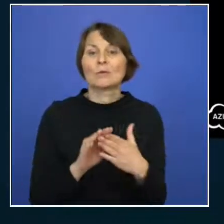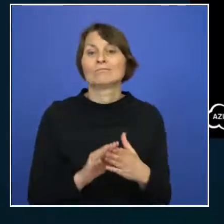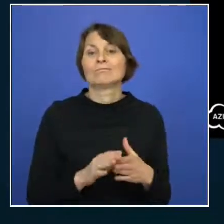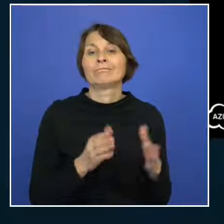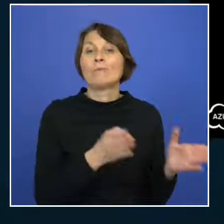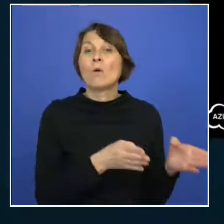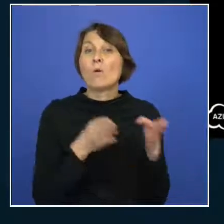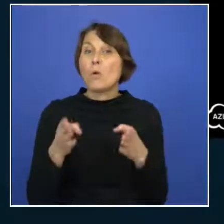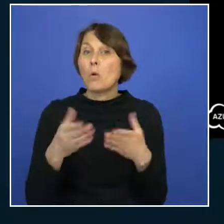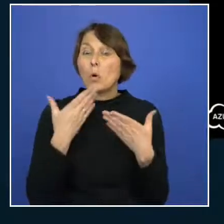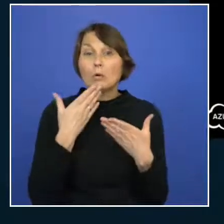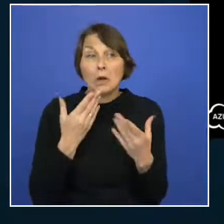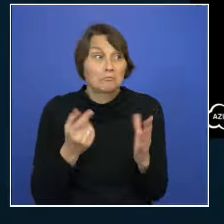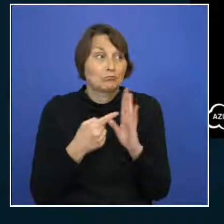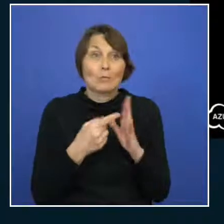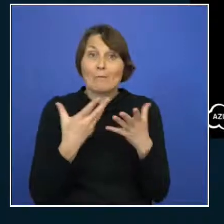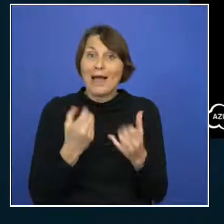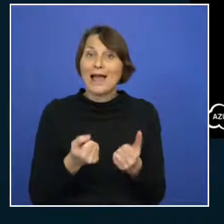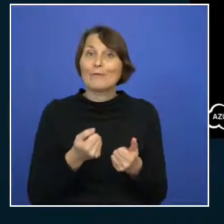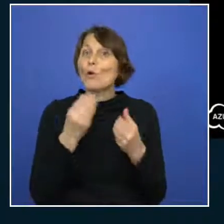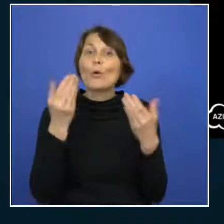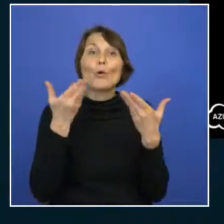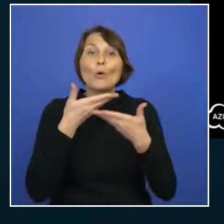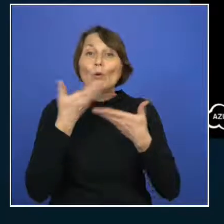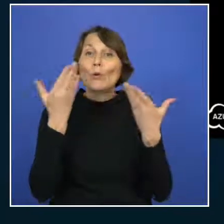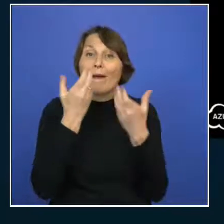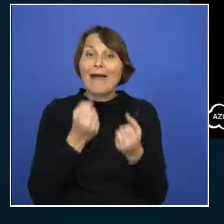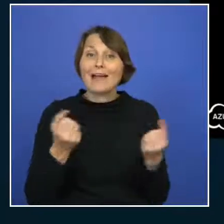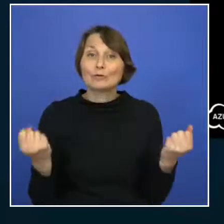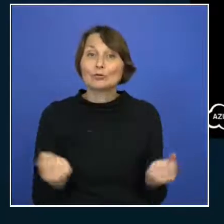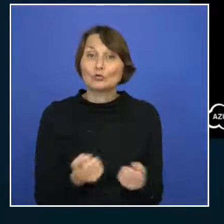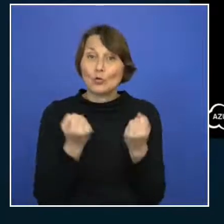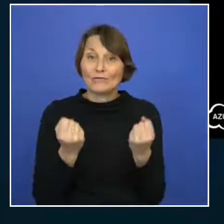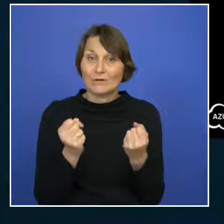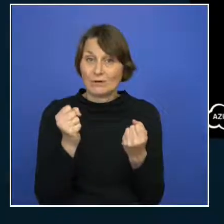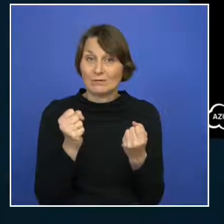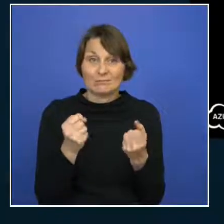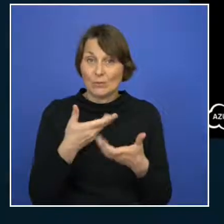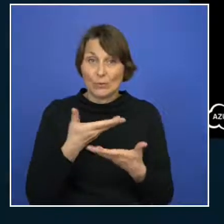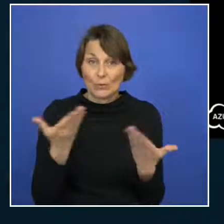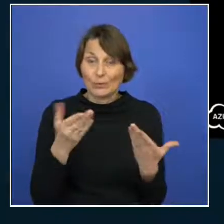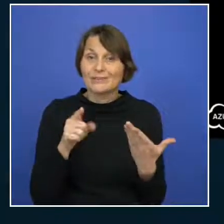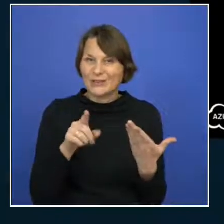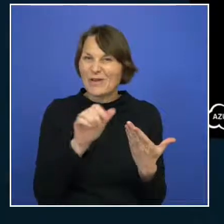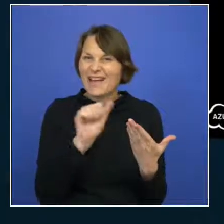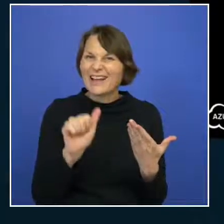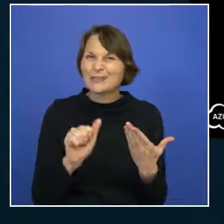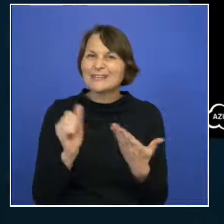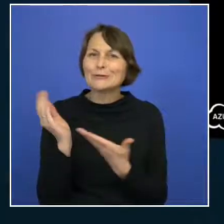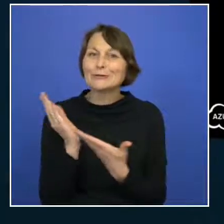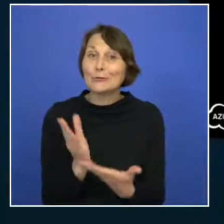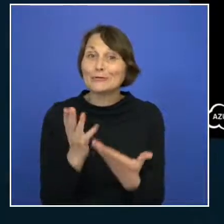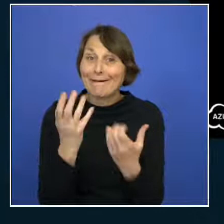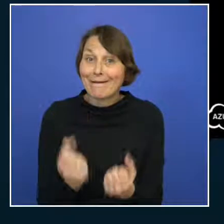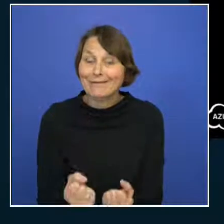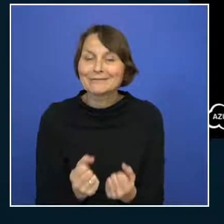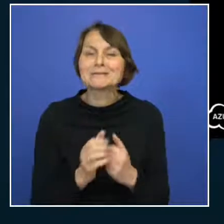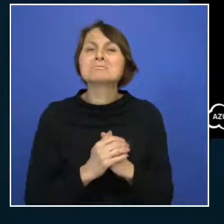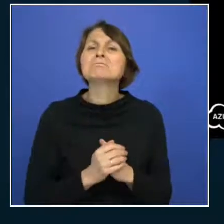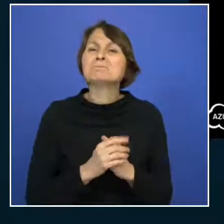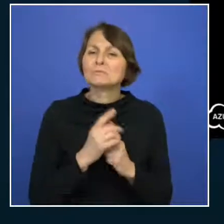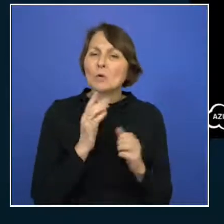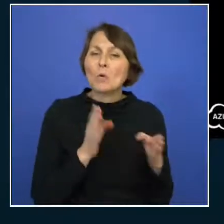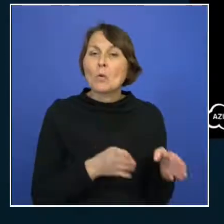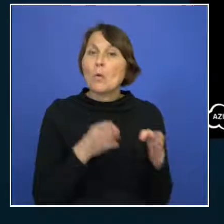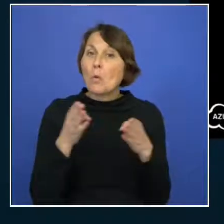like Azure Functions as a service. So there are different options, including the web app service, which